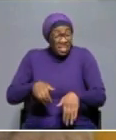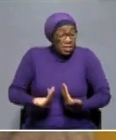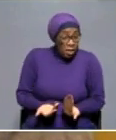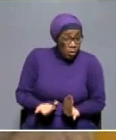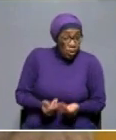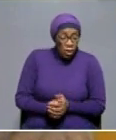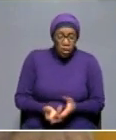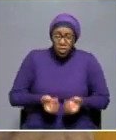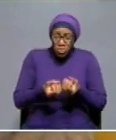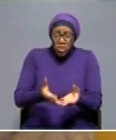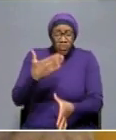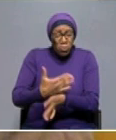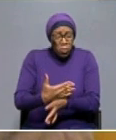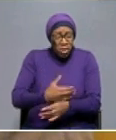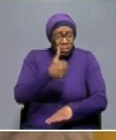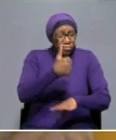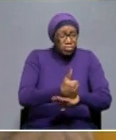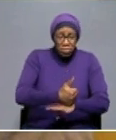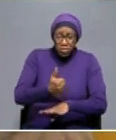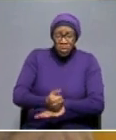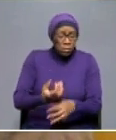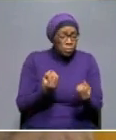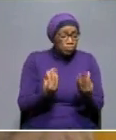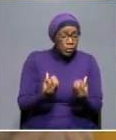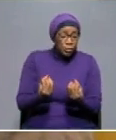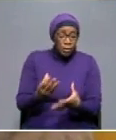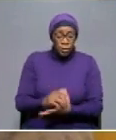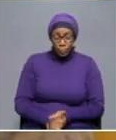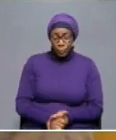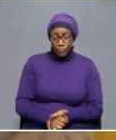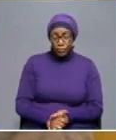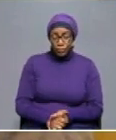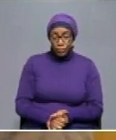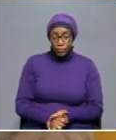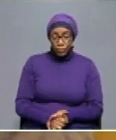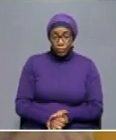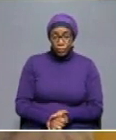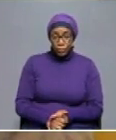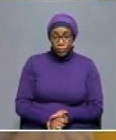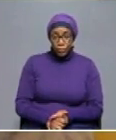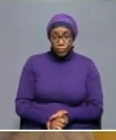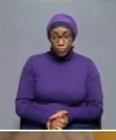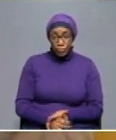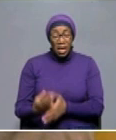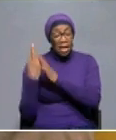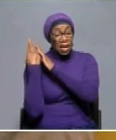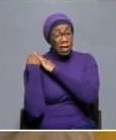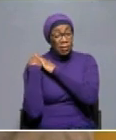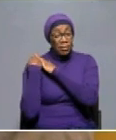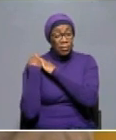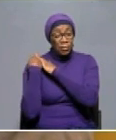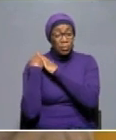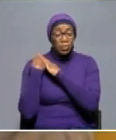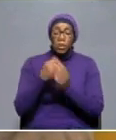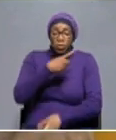think government's not alone in that responsibility. It needs to find effective ways of working with the